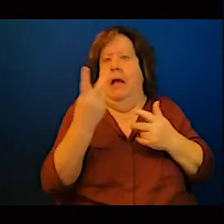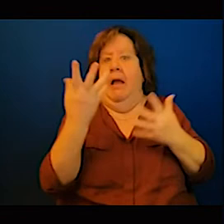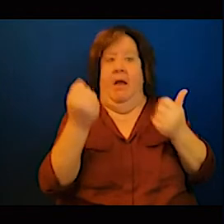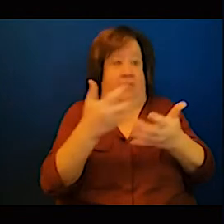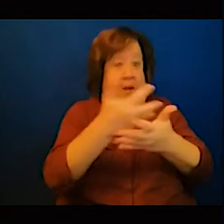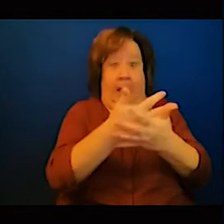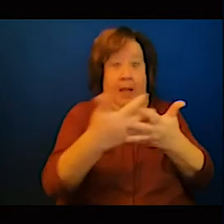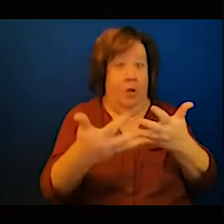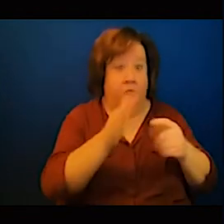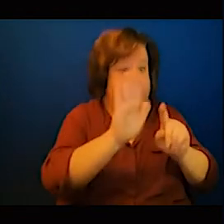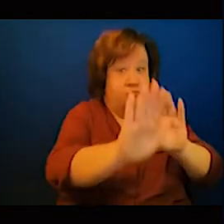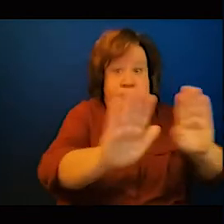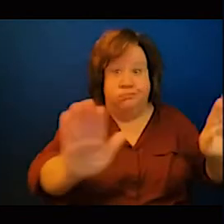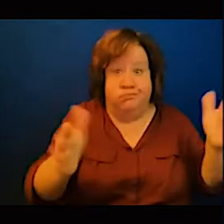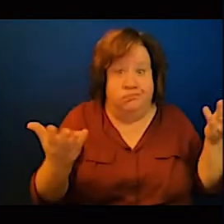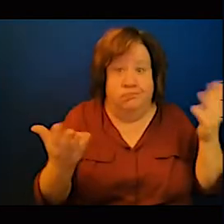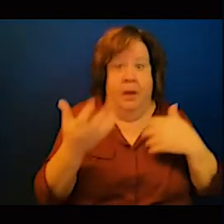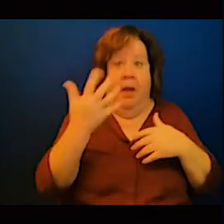to